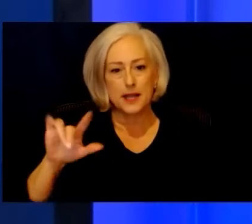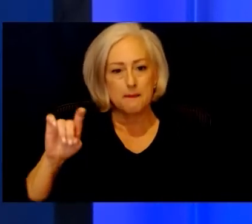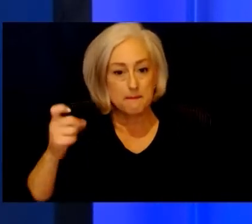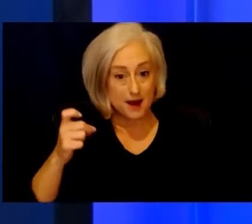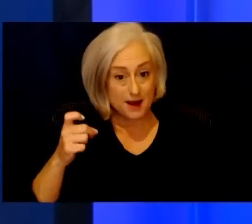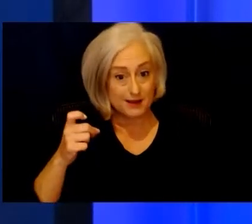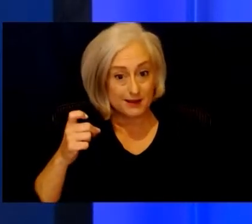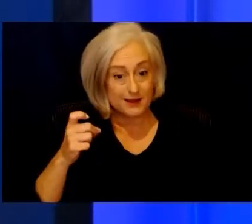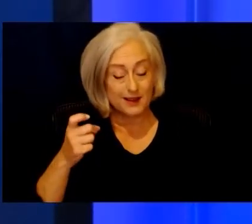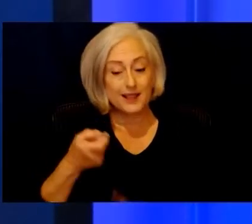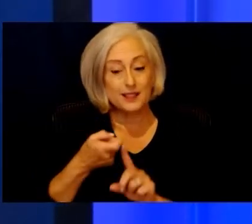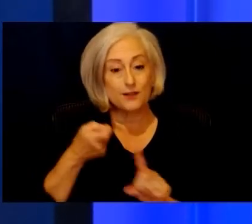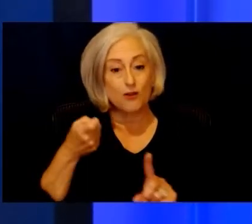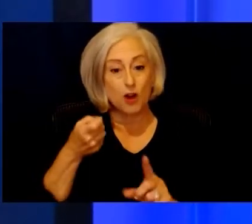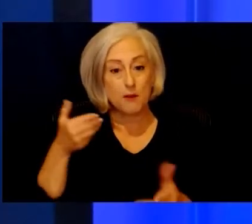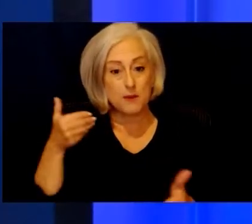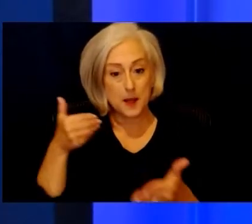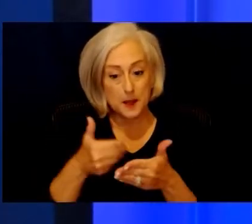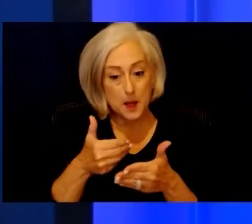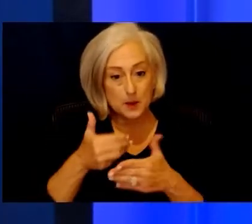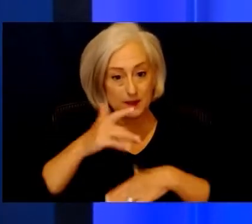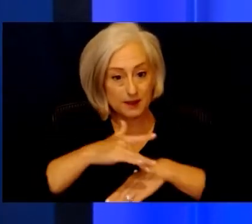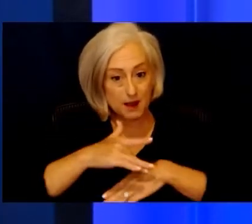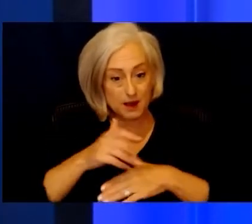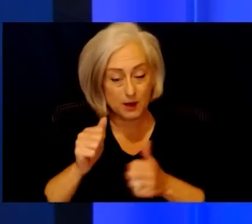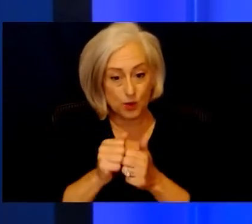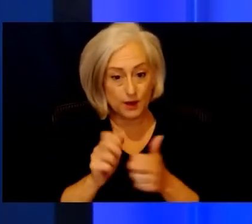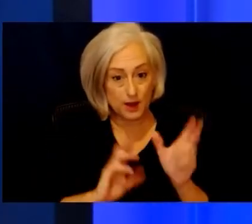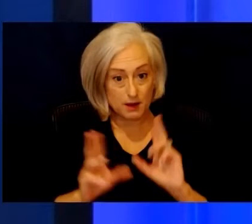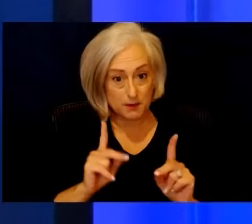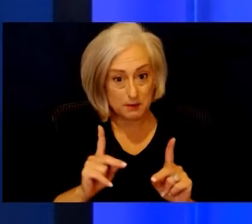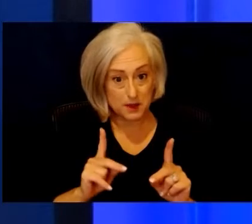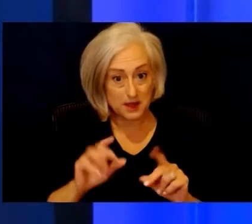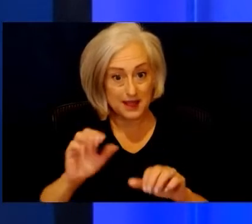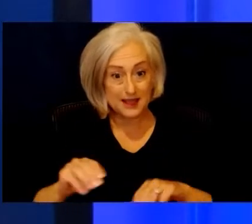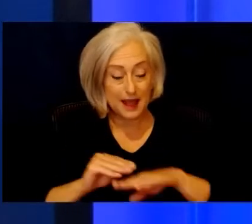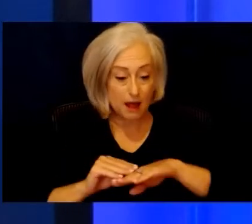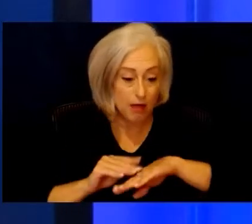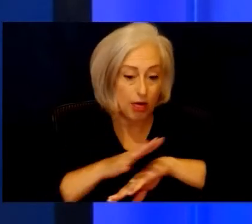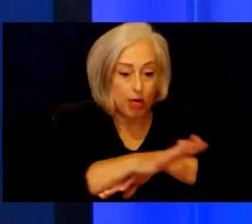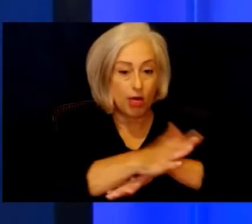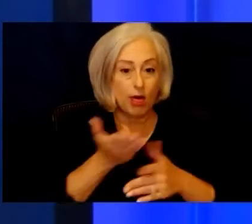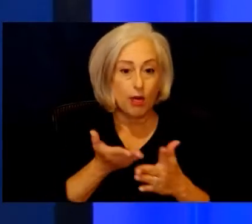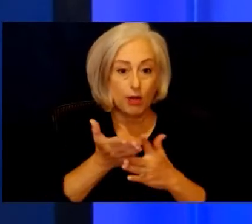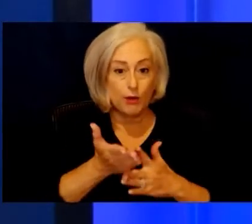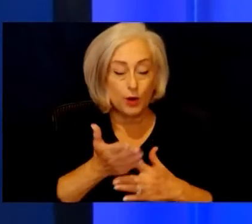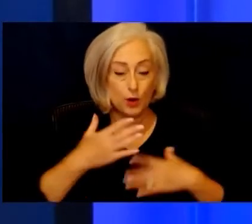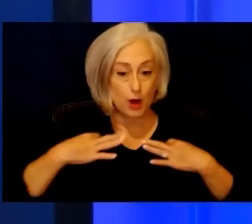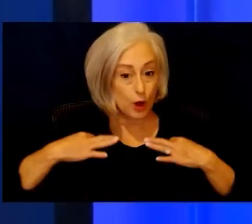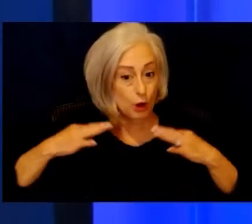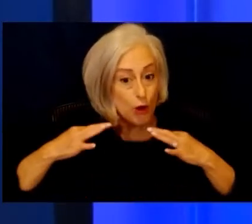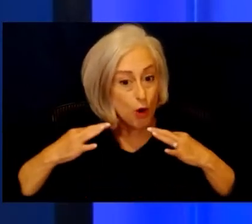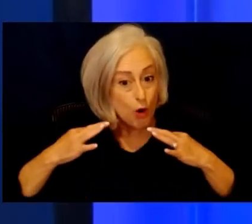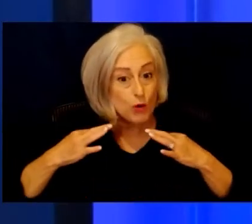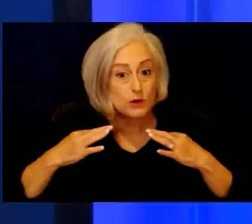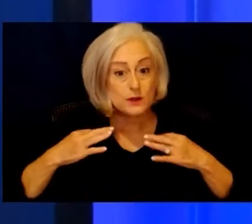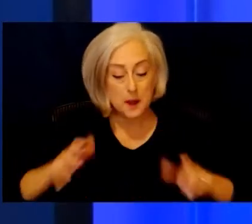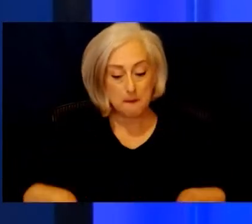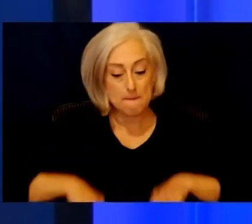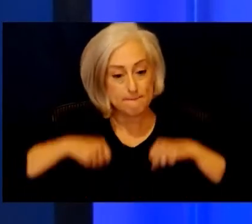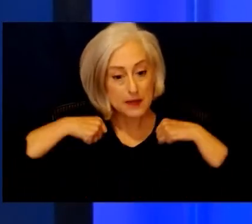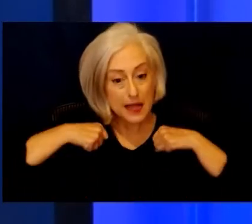those close contact with people, it can also be spread on things like clothing, bedding, blankets. So it is important to understand. And what they have seen